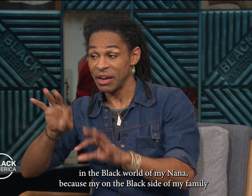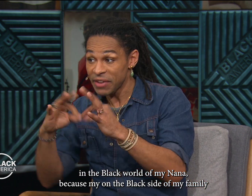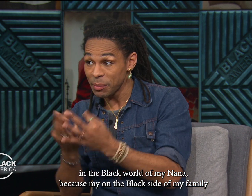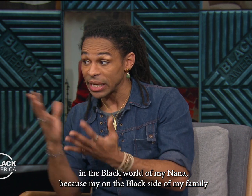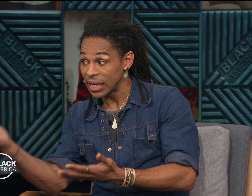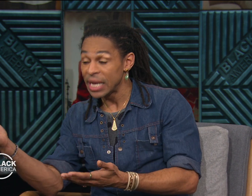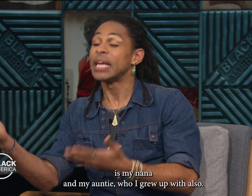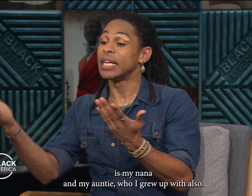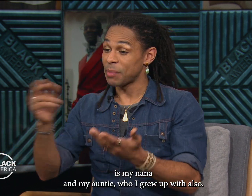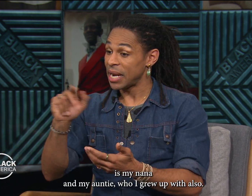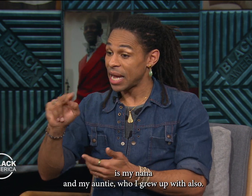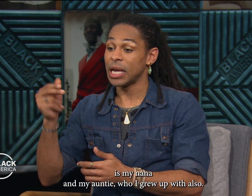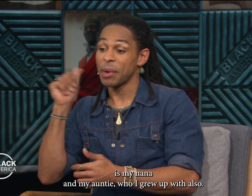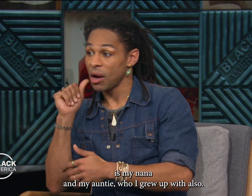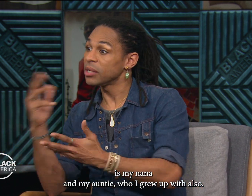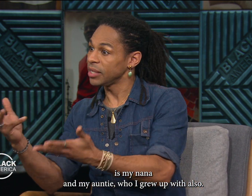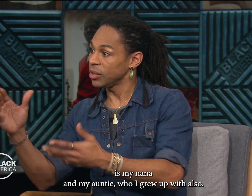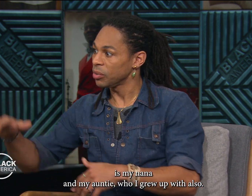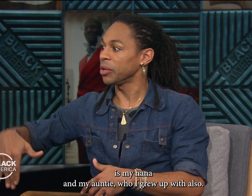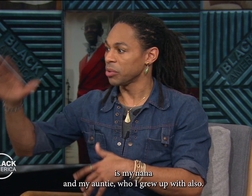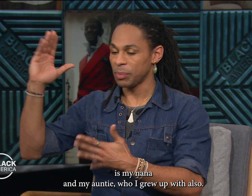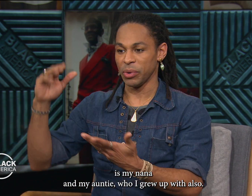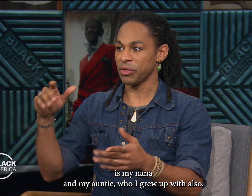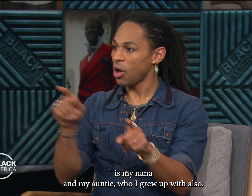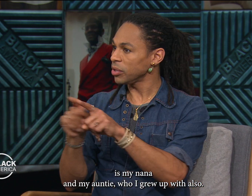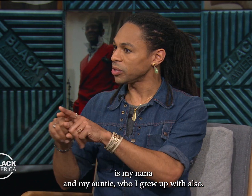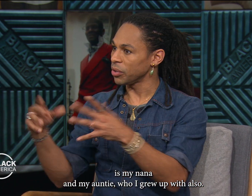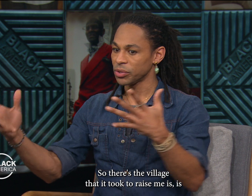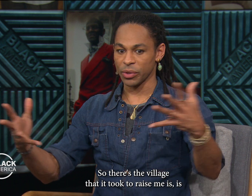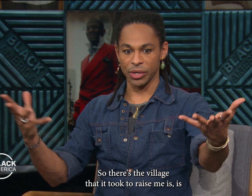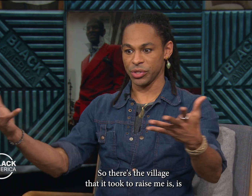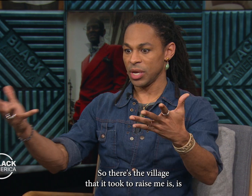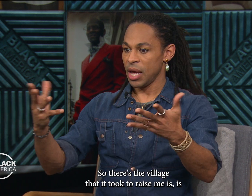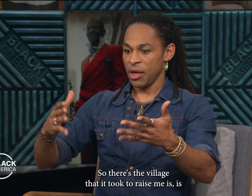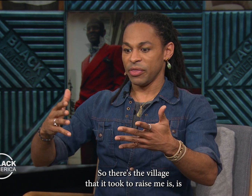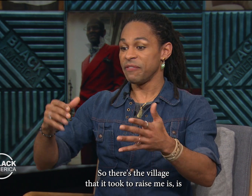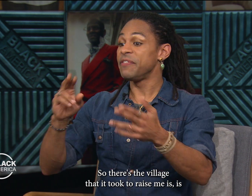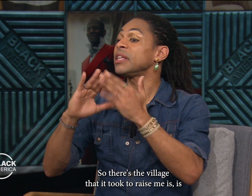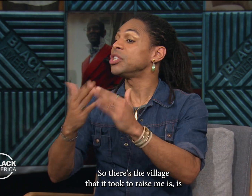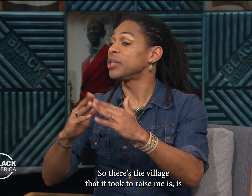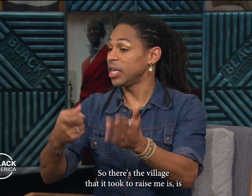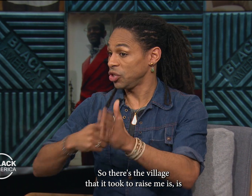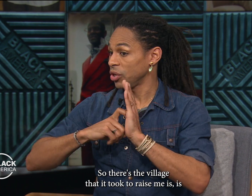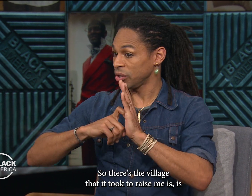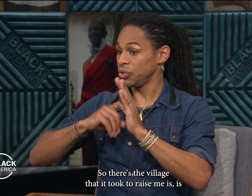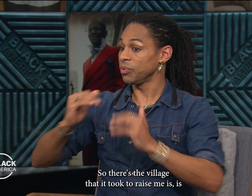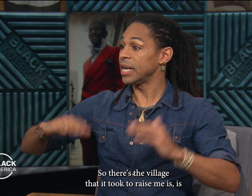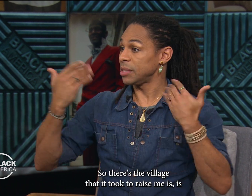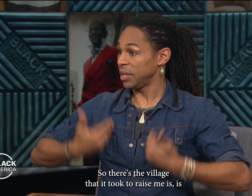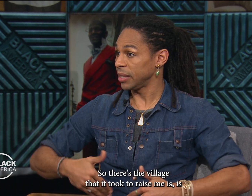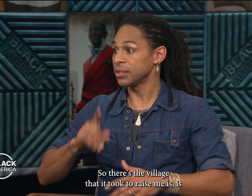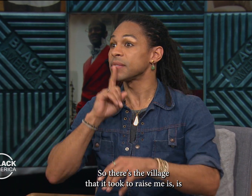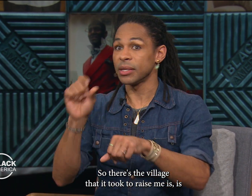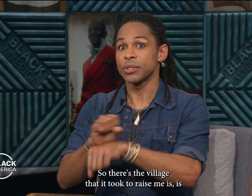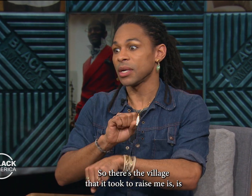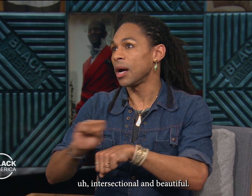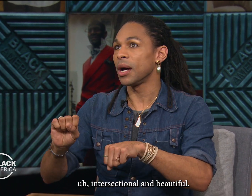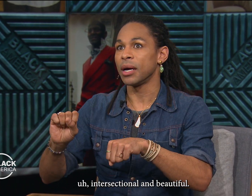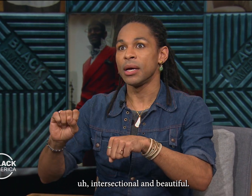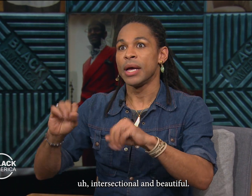side of my family is my Nana and my auntie, who I grew up with also. So there's the village that it took to raise me